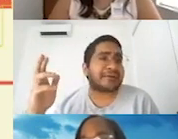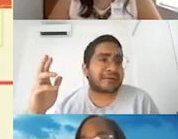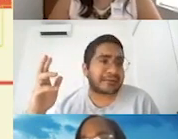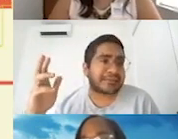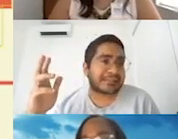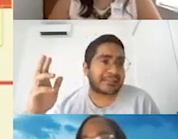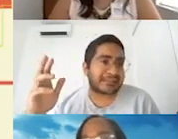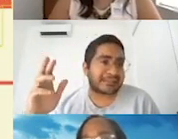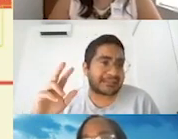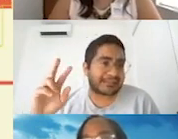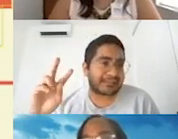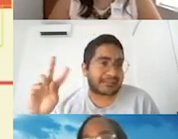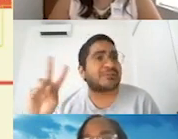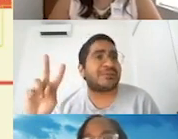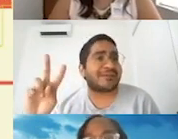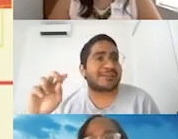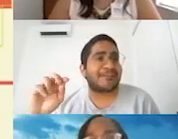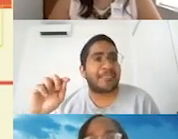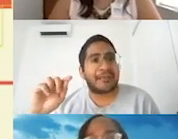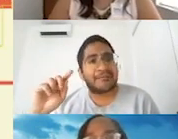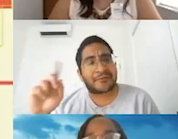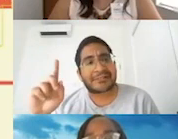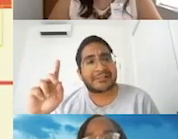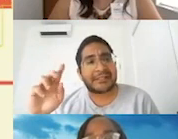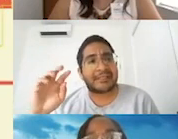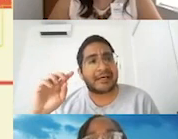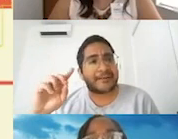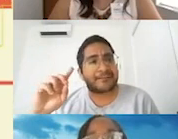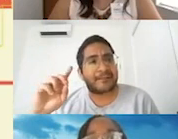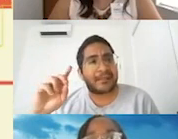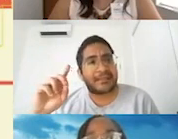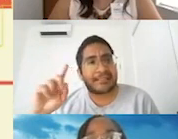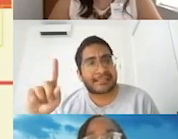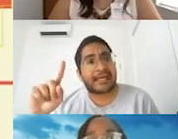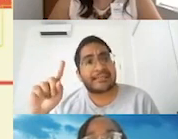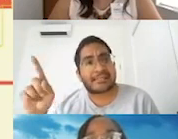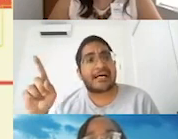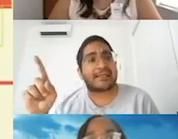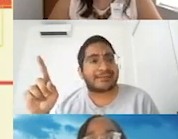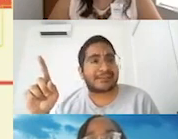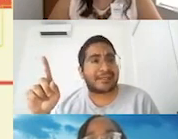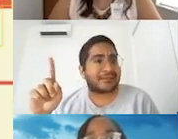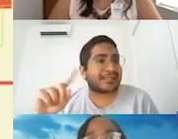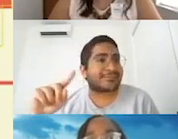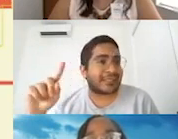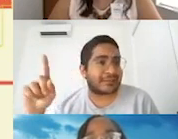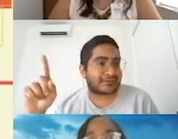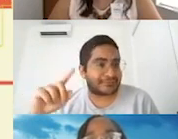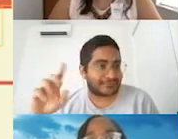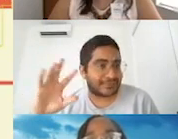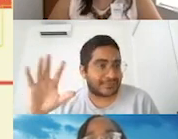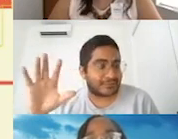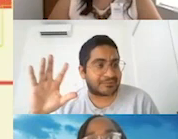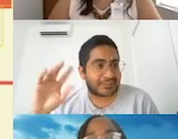think about this is there are two things. Firstly, design designs, and this I'm